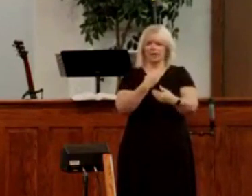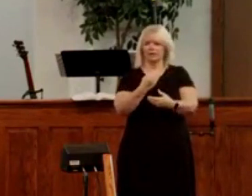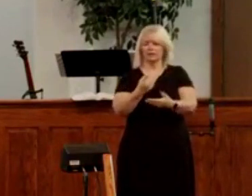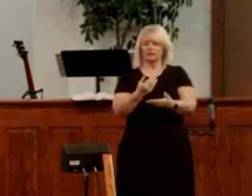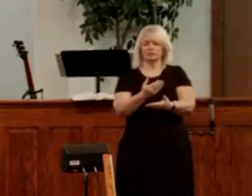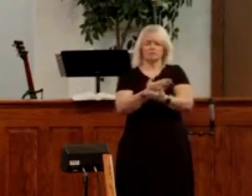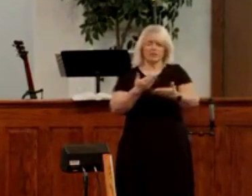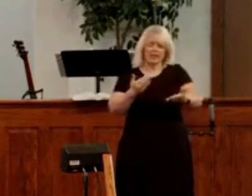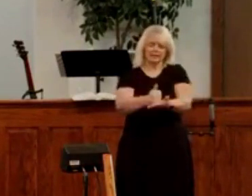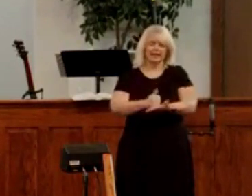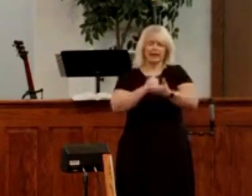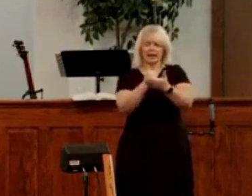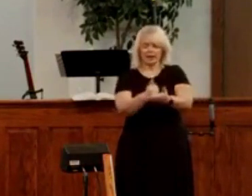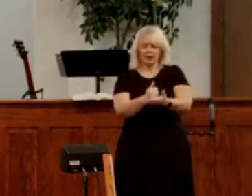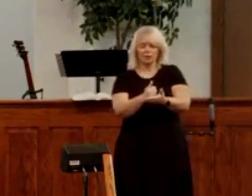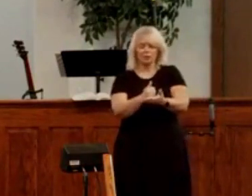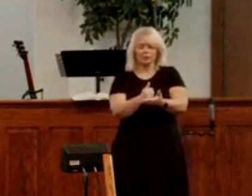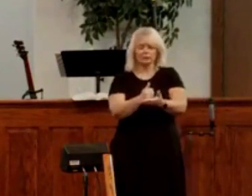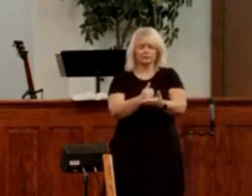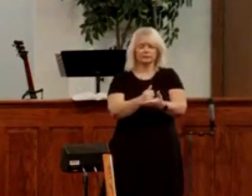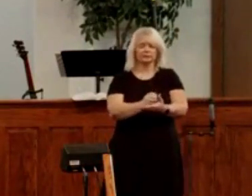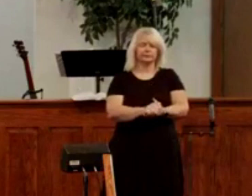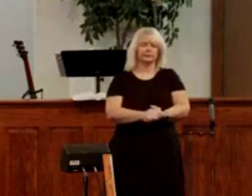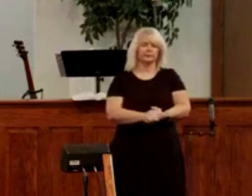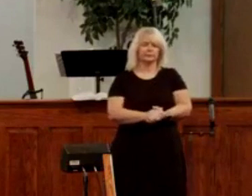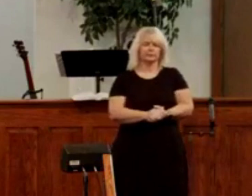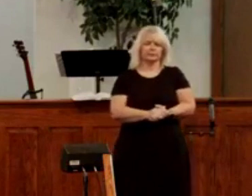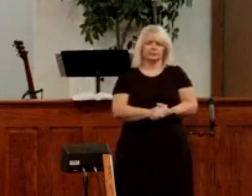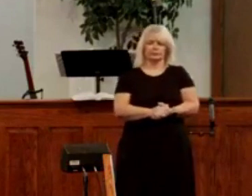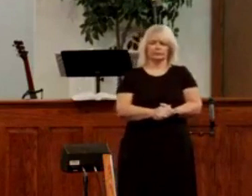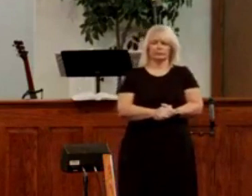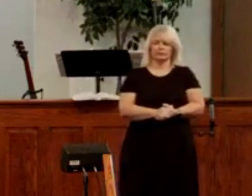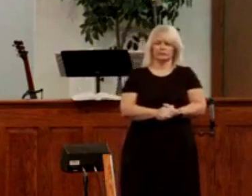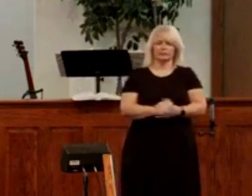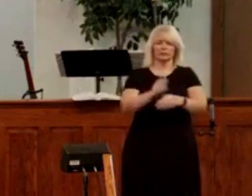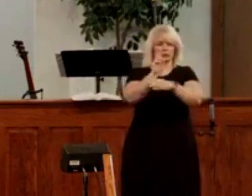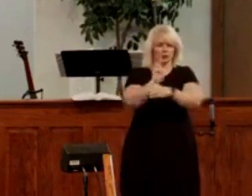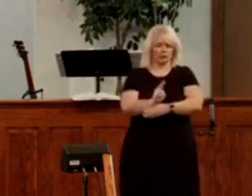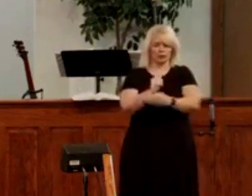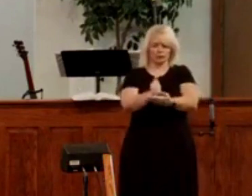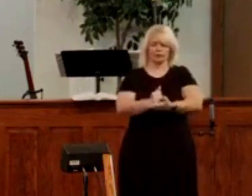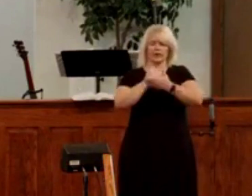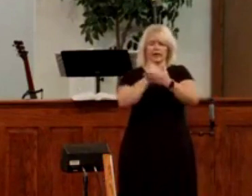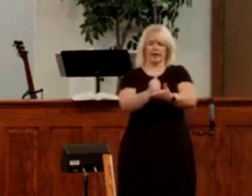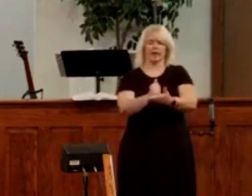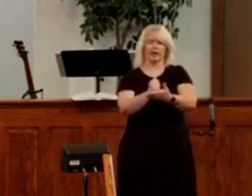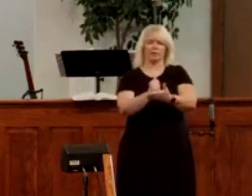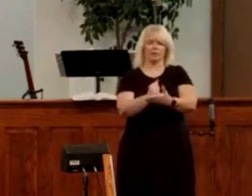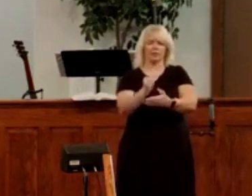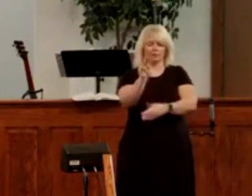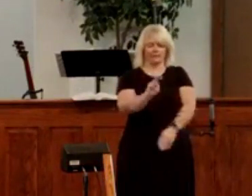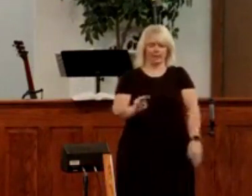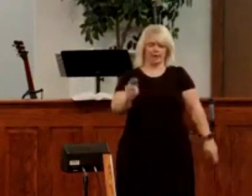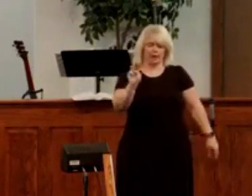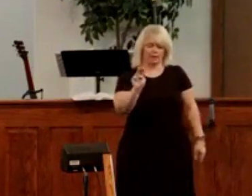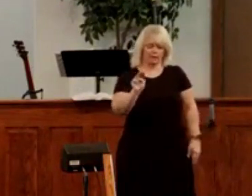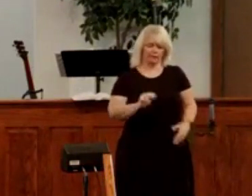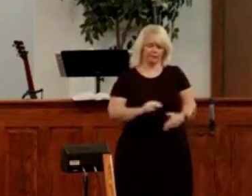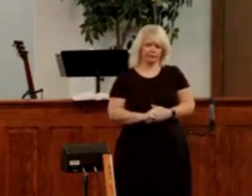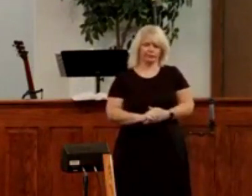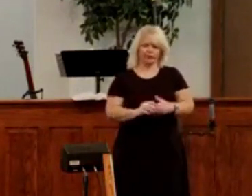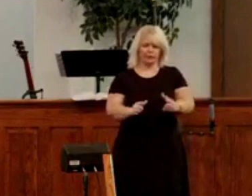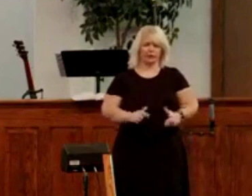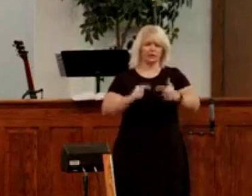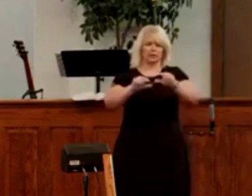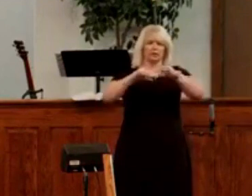one, you want to throw it in the car or truck just in case, wouldn't hurt. But we could use your help with that this Monday. Life groups